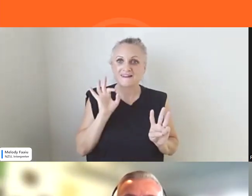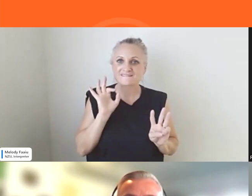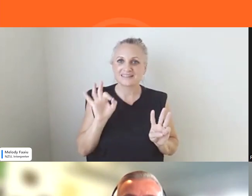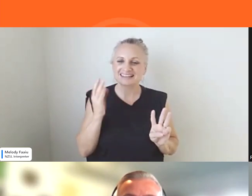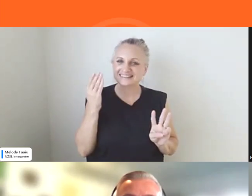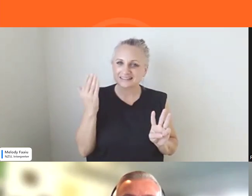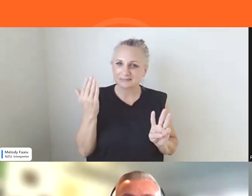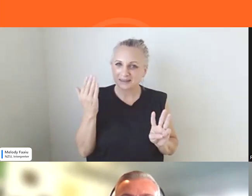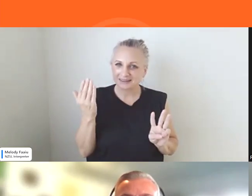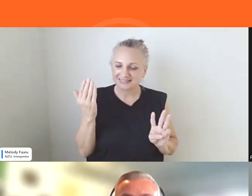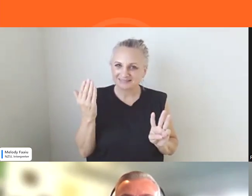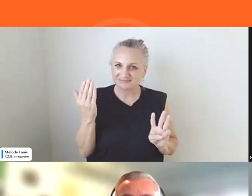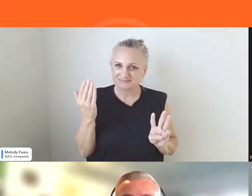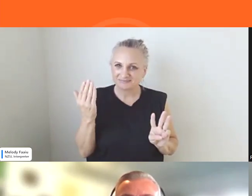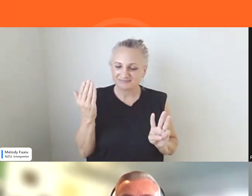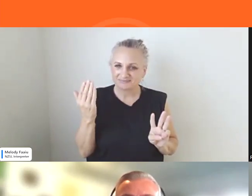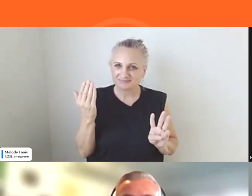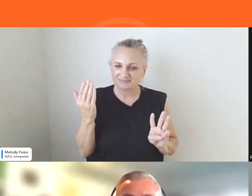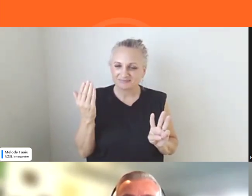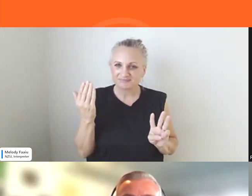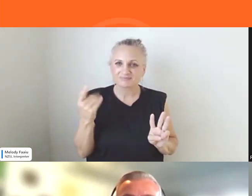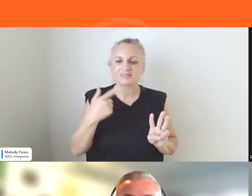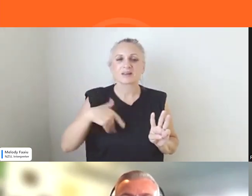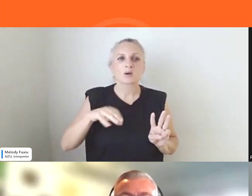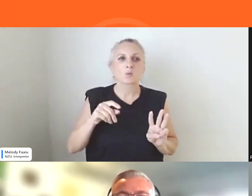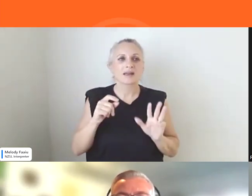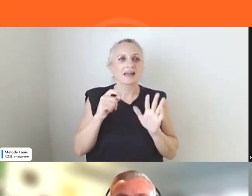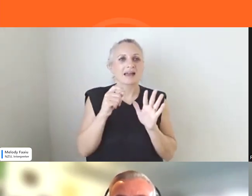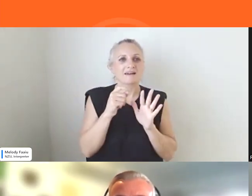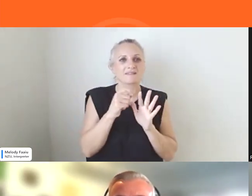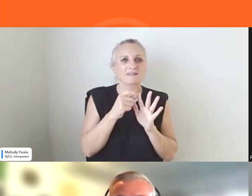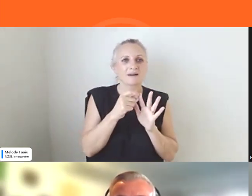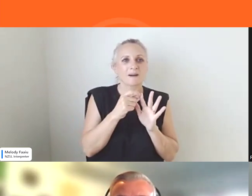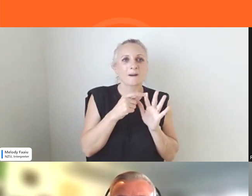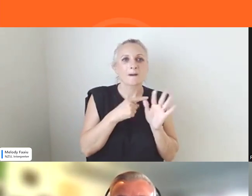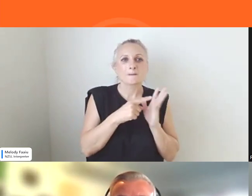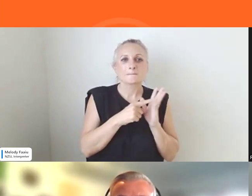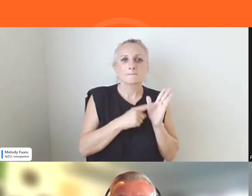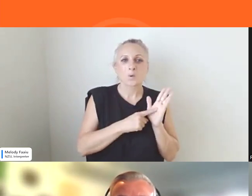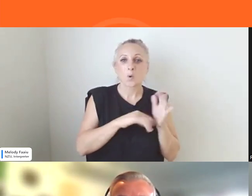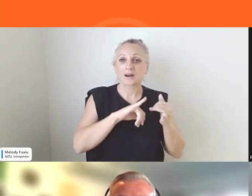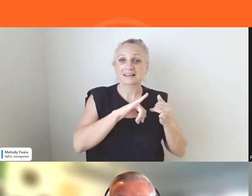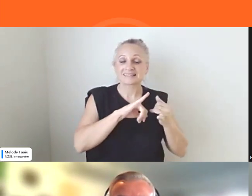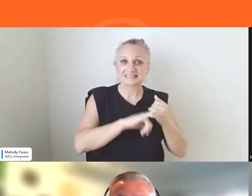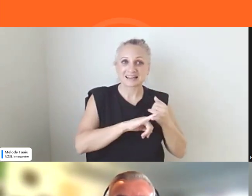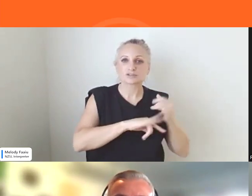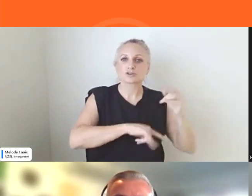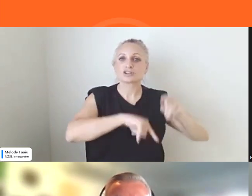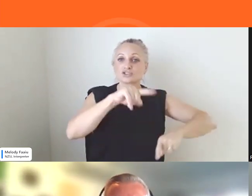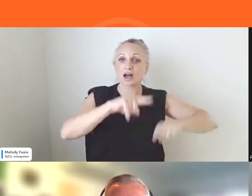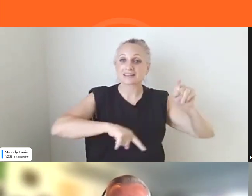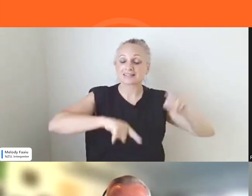with us. So we have Paul Scantleberry, Diversity Recruiting Leader, APJC for Amazon